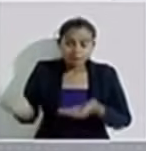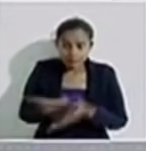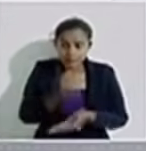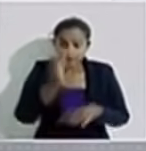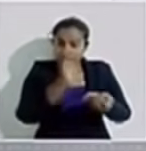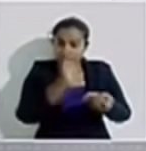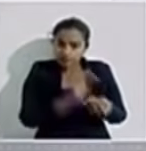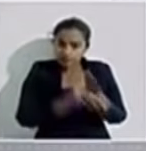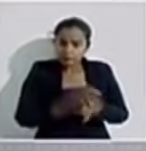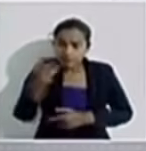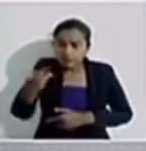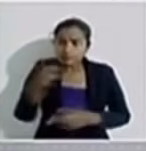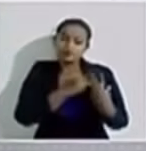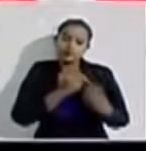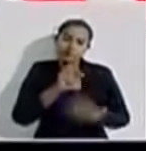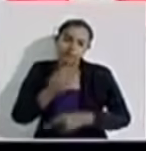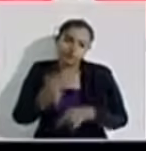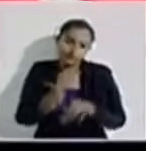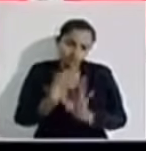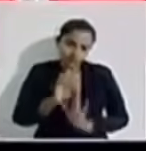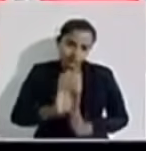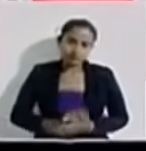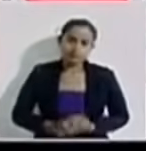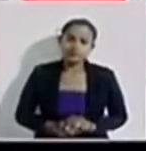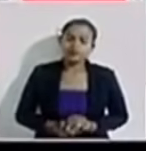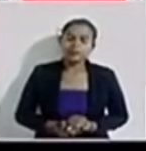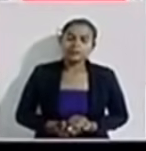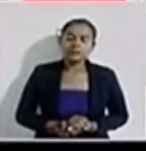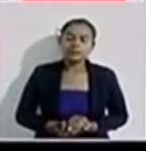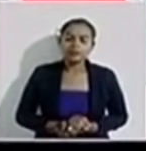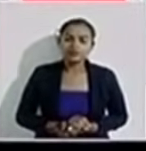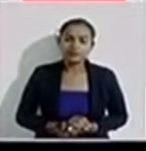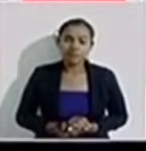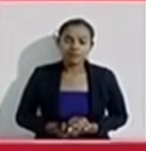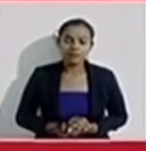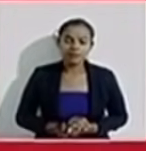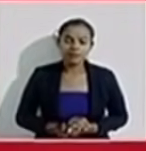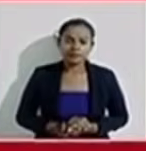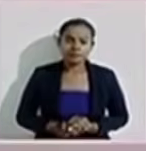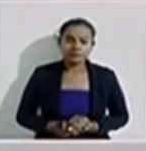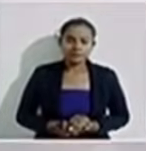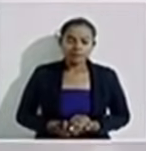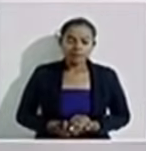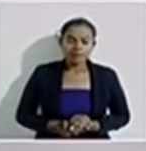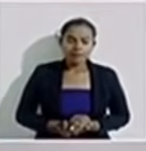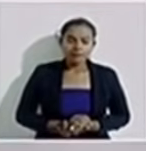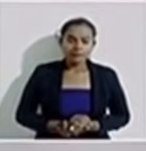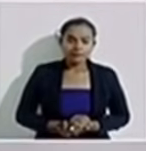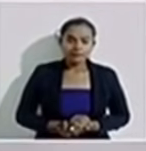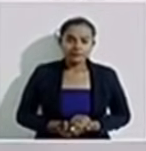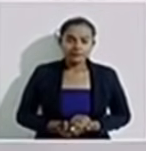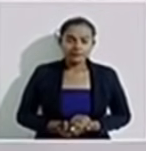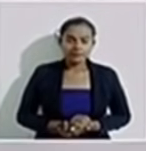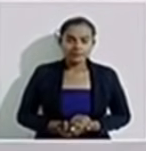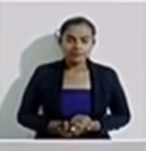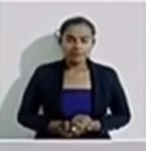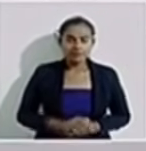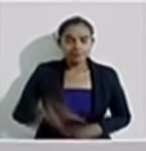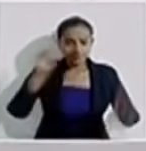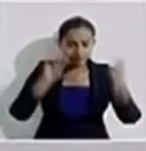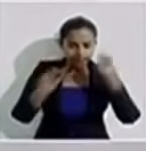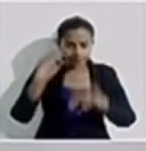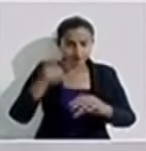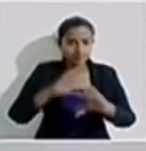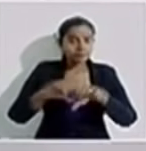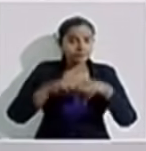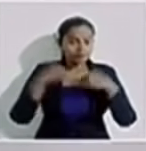key hardware. The data scam. The Information Communication Technology Agency of Sri Lanka